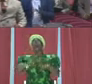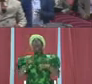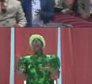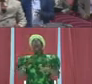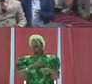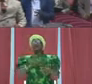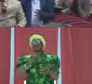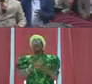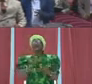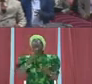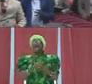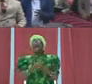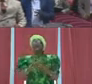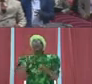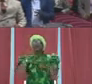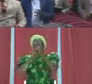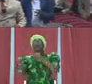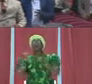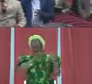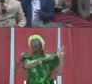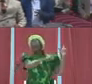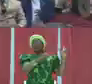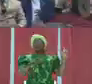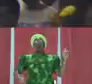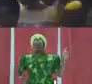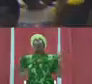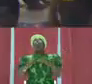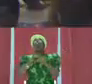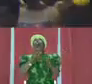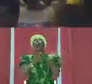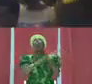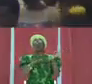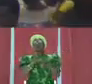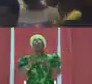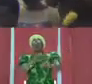In Jesus' mighty name, we have prayed.